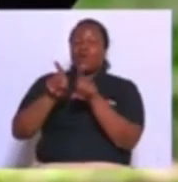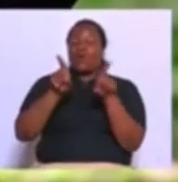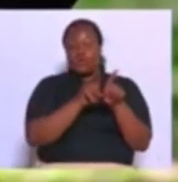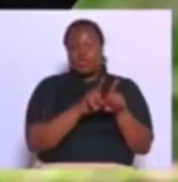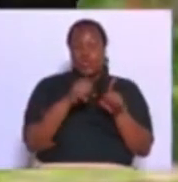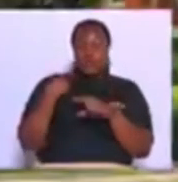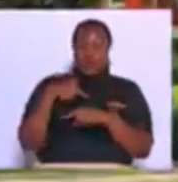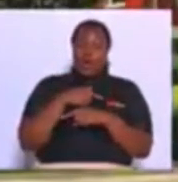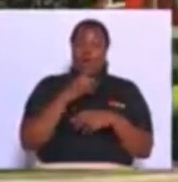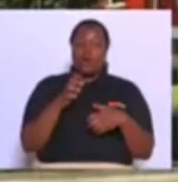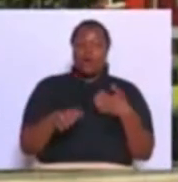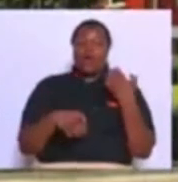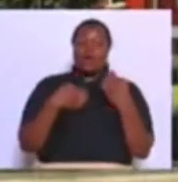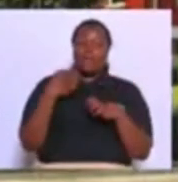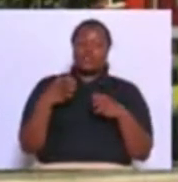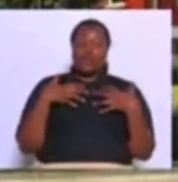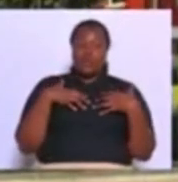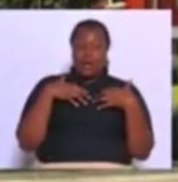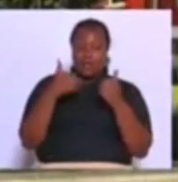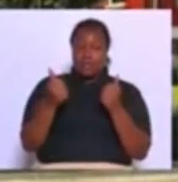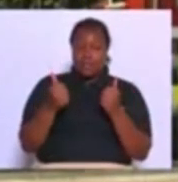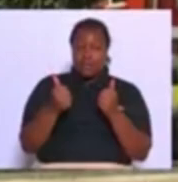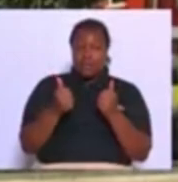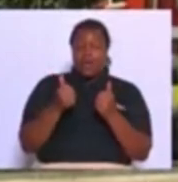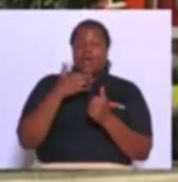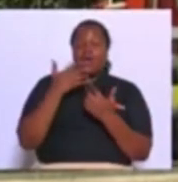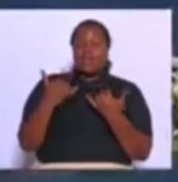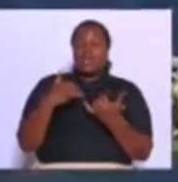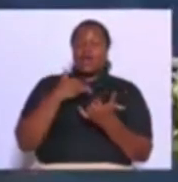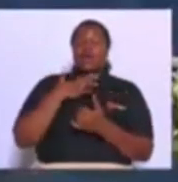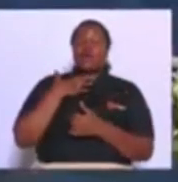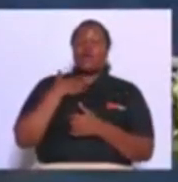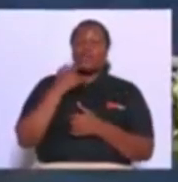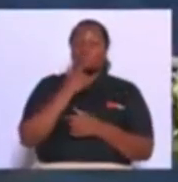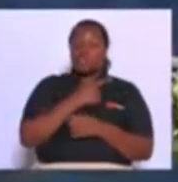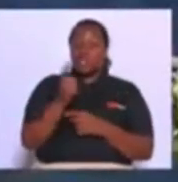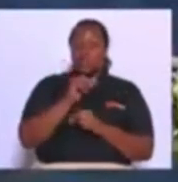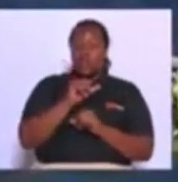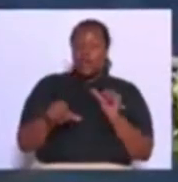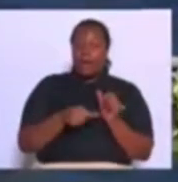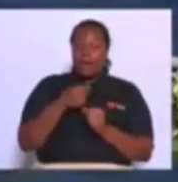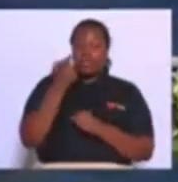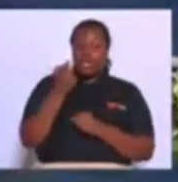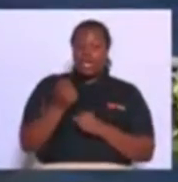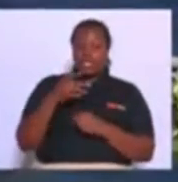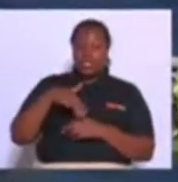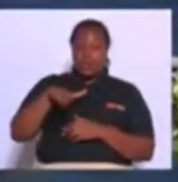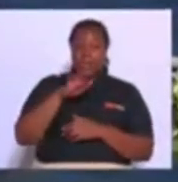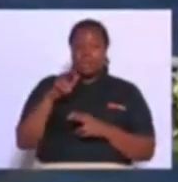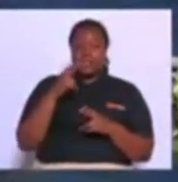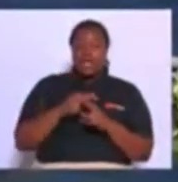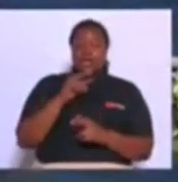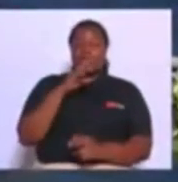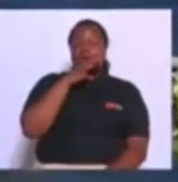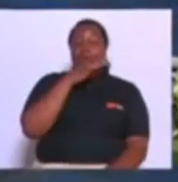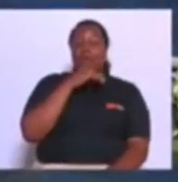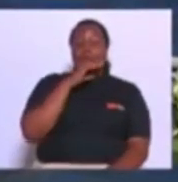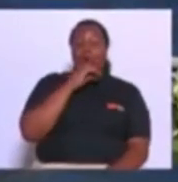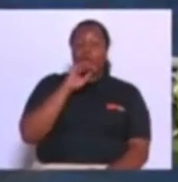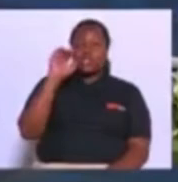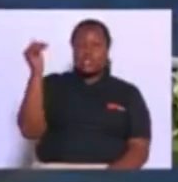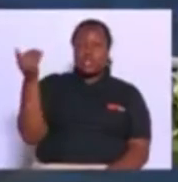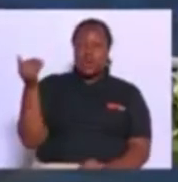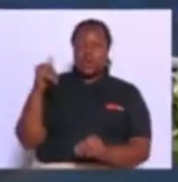our emotional health. Now, I want to tell you about a little place called Boys Town. It's